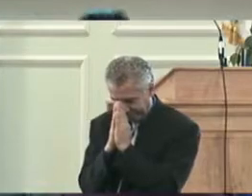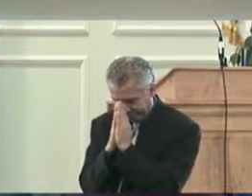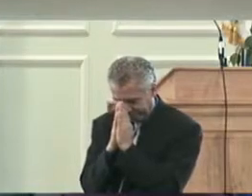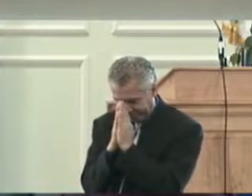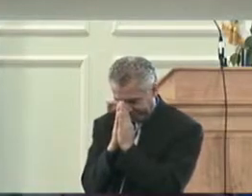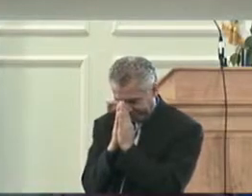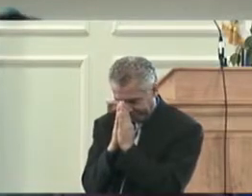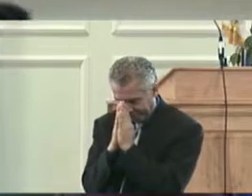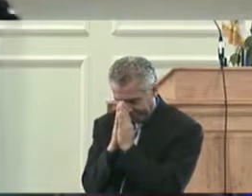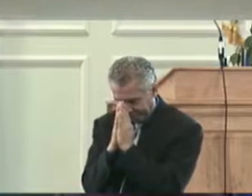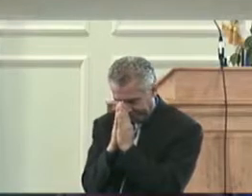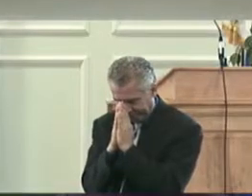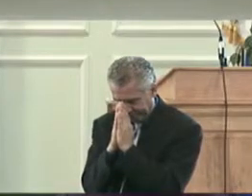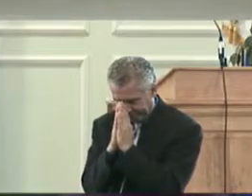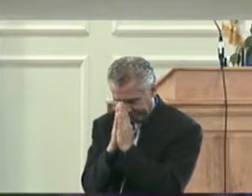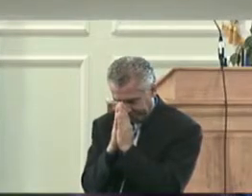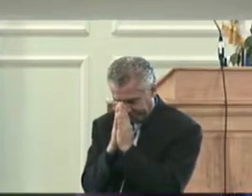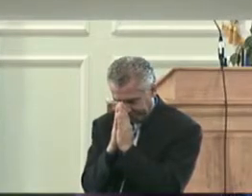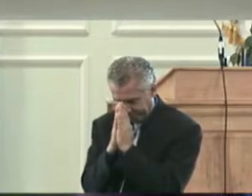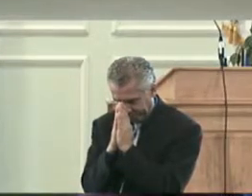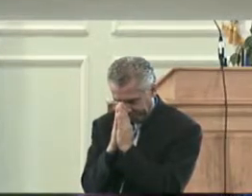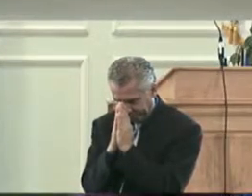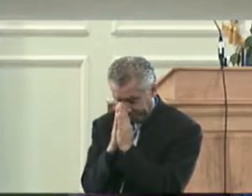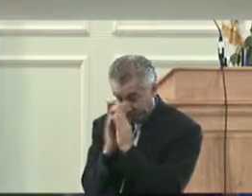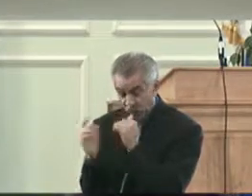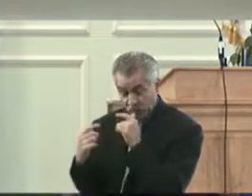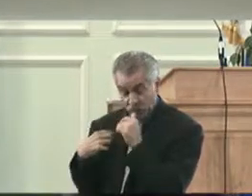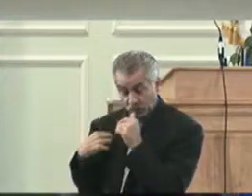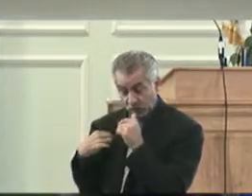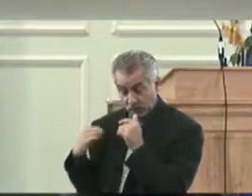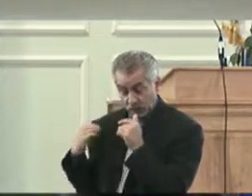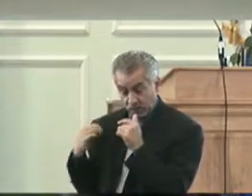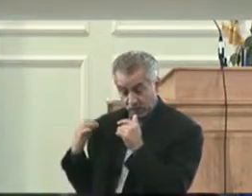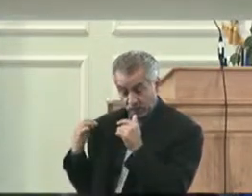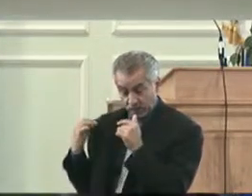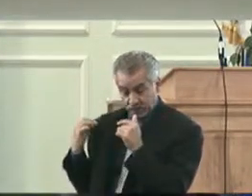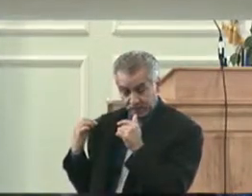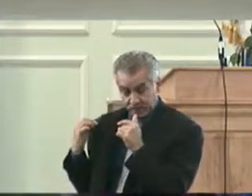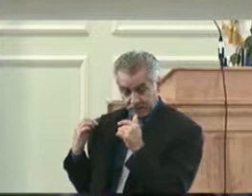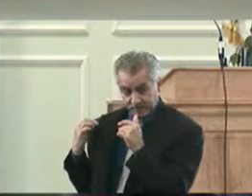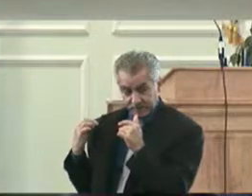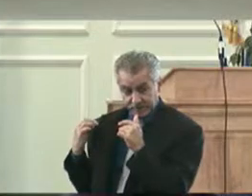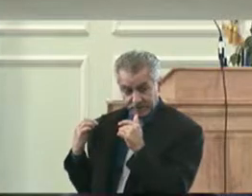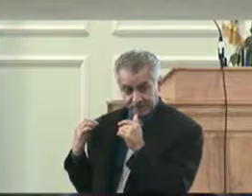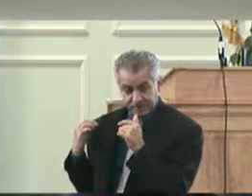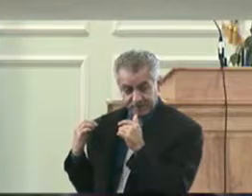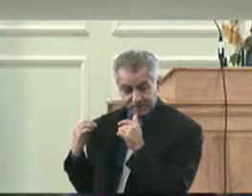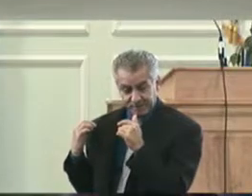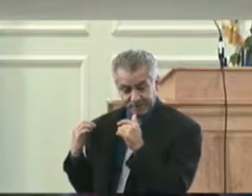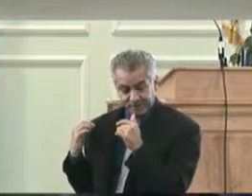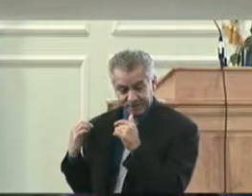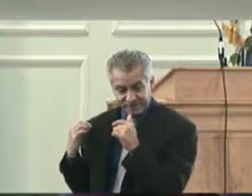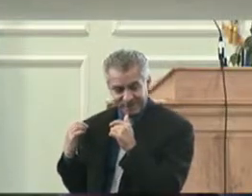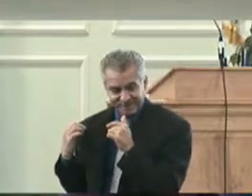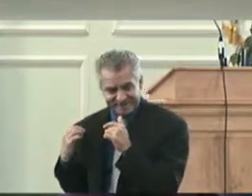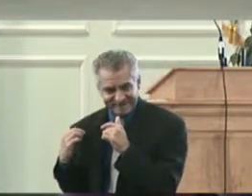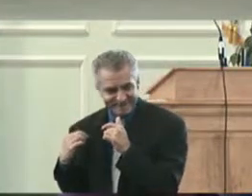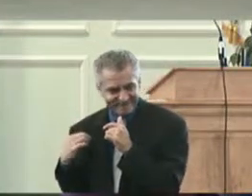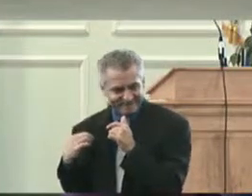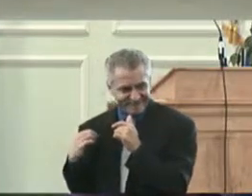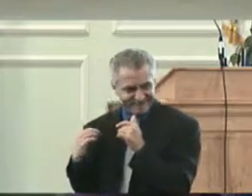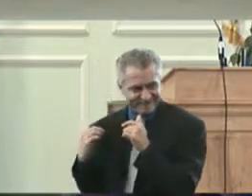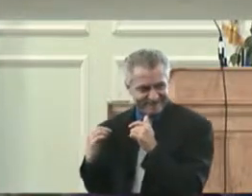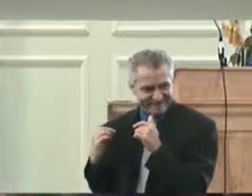Let's have a word of prayer and then I give it to you. Who would like to pray? Someone that I have. Would you like to pray? No? Would you like to